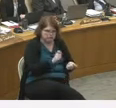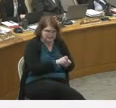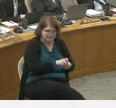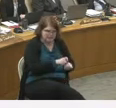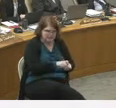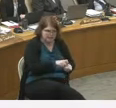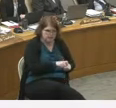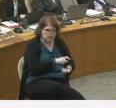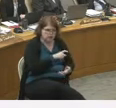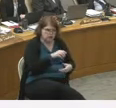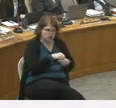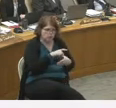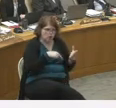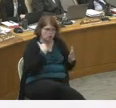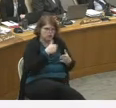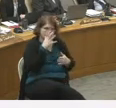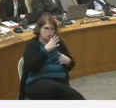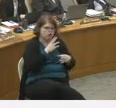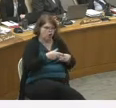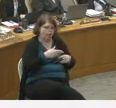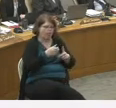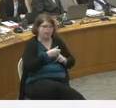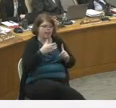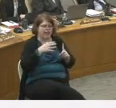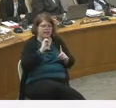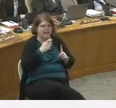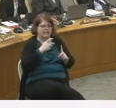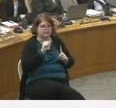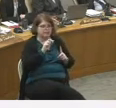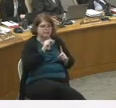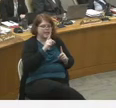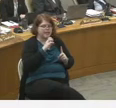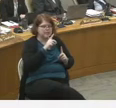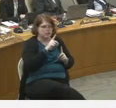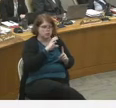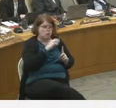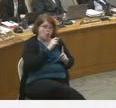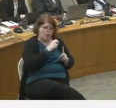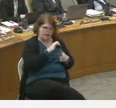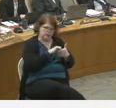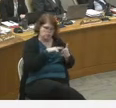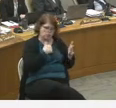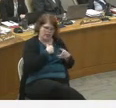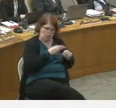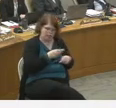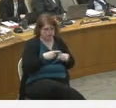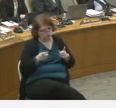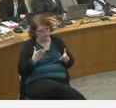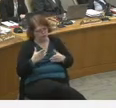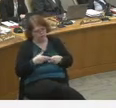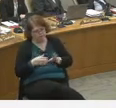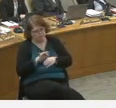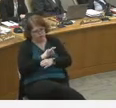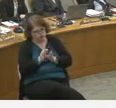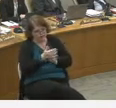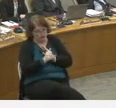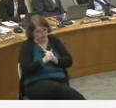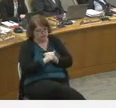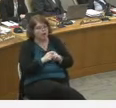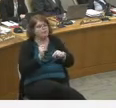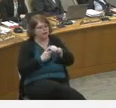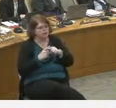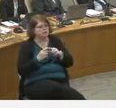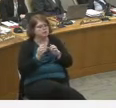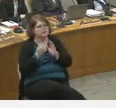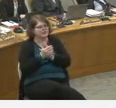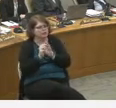and what we would call expanded corn what you might know as functional skills and then what are their skills in academics because